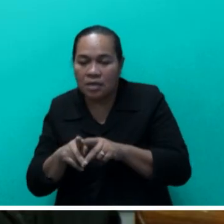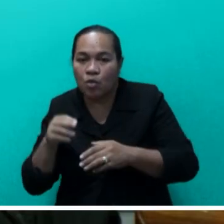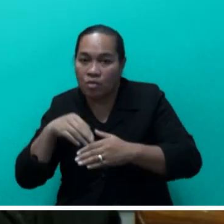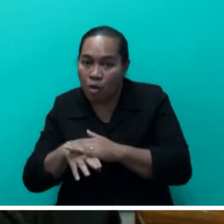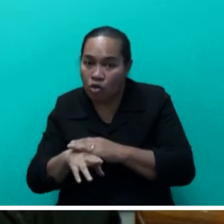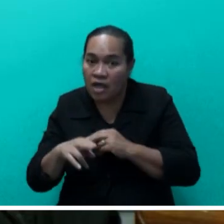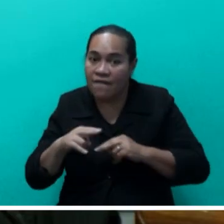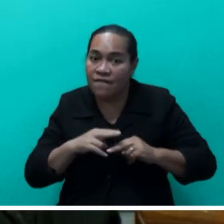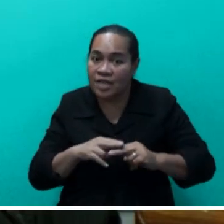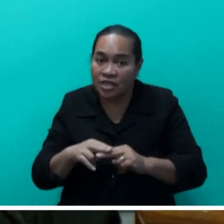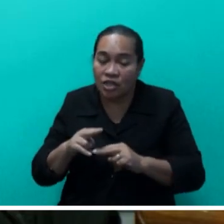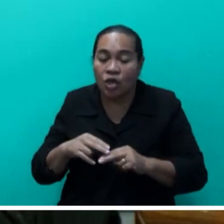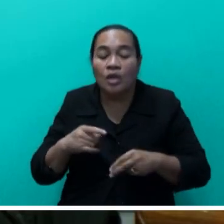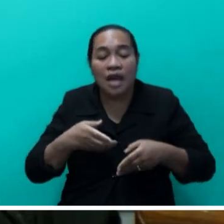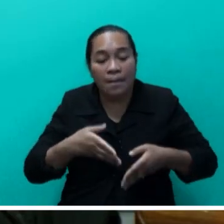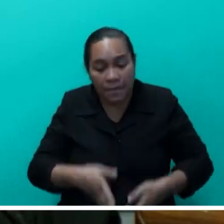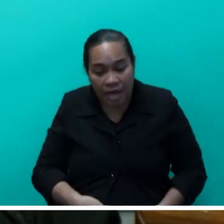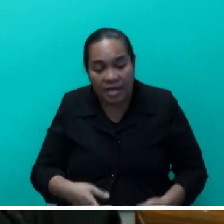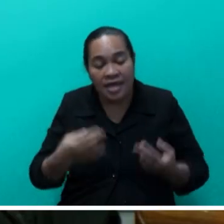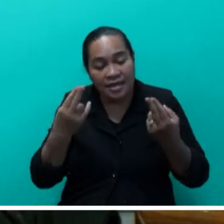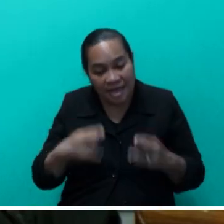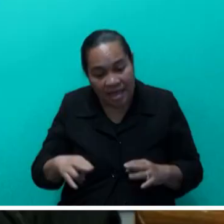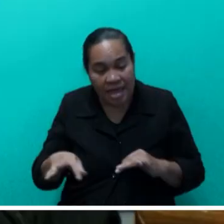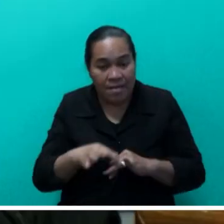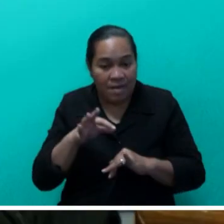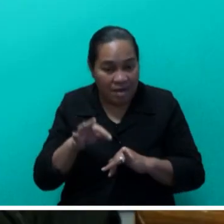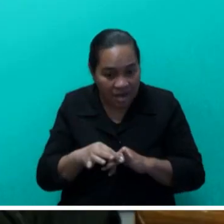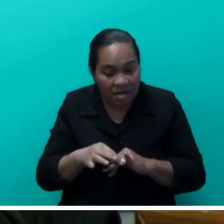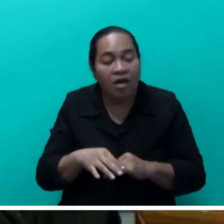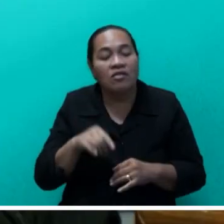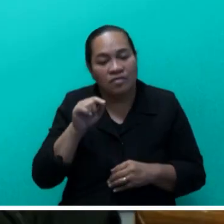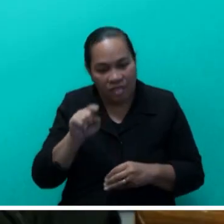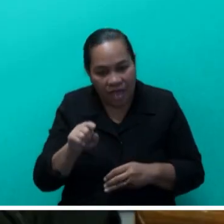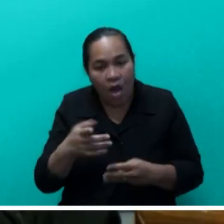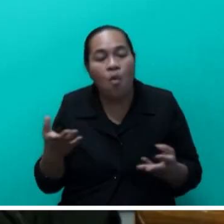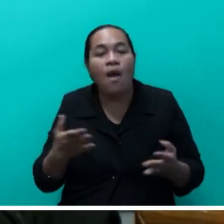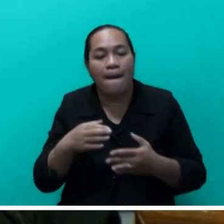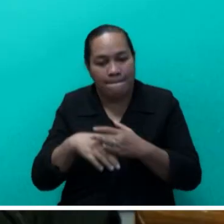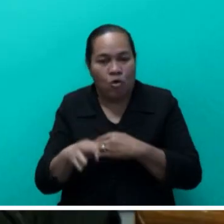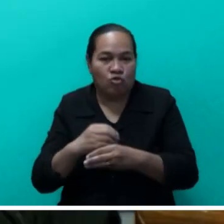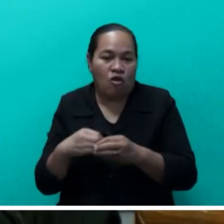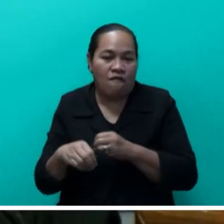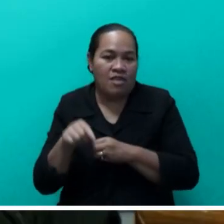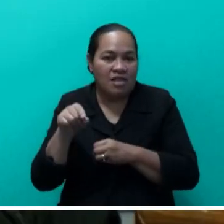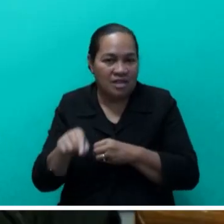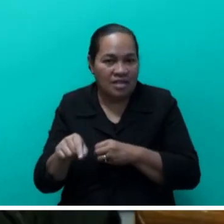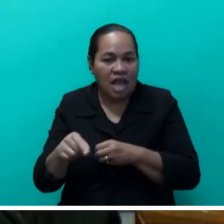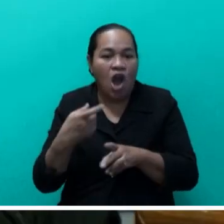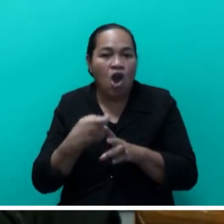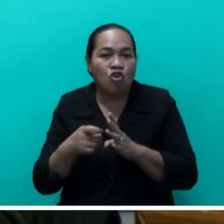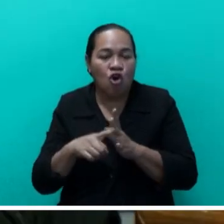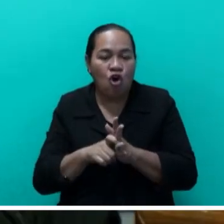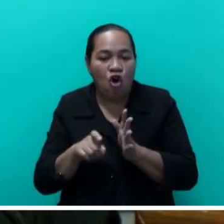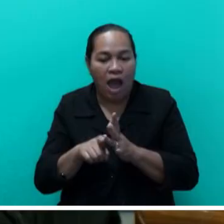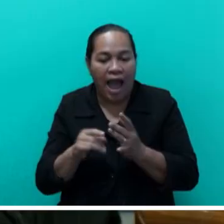we inaugurated the Birth, Death, and Marriage Registry office at the post office on Koro Island. Accompanied by